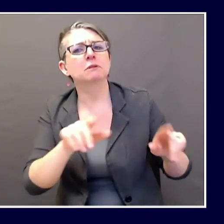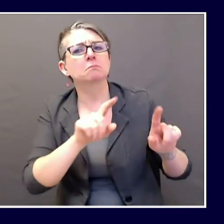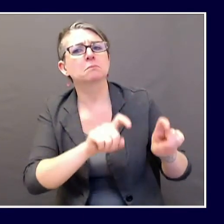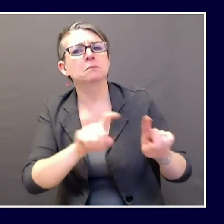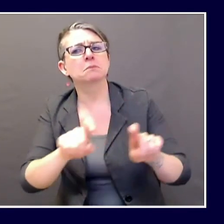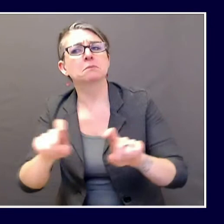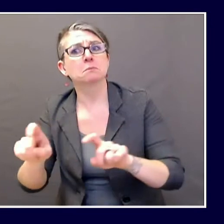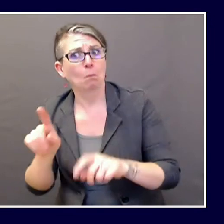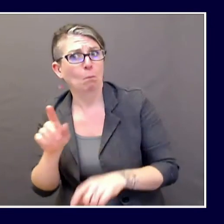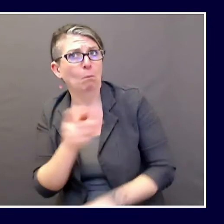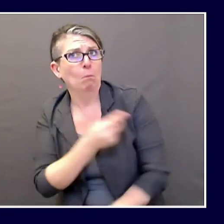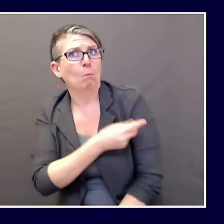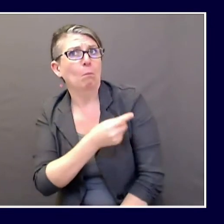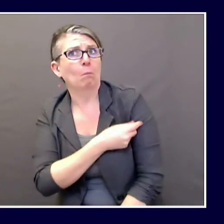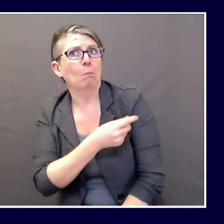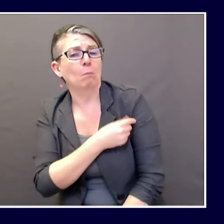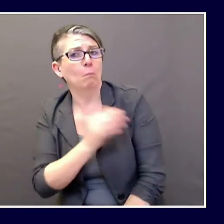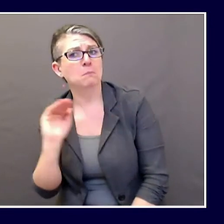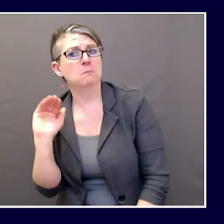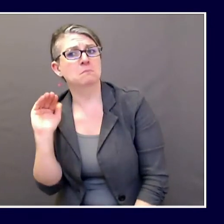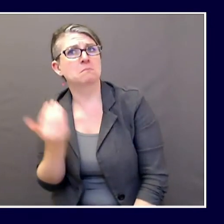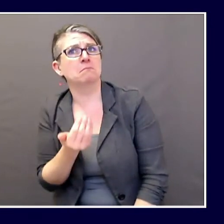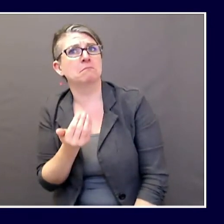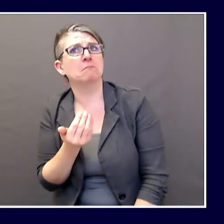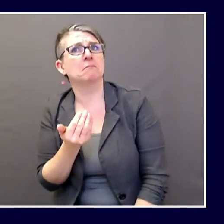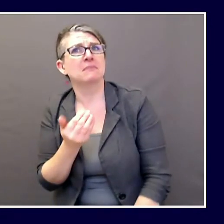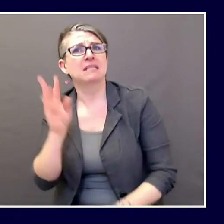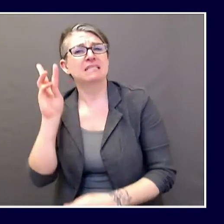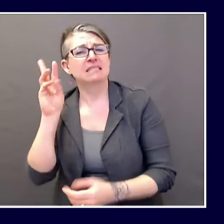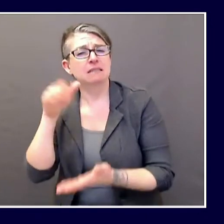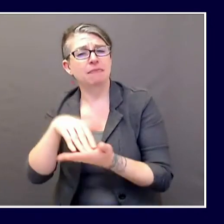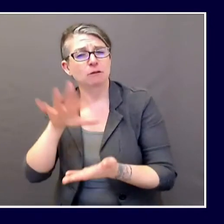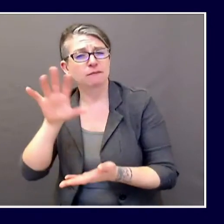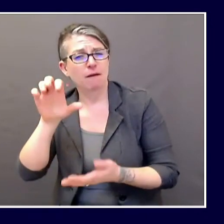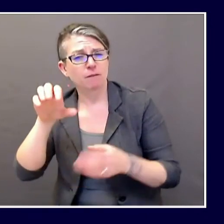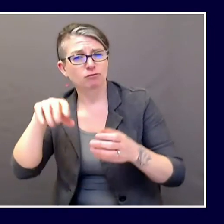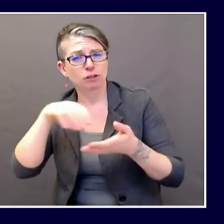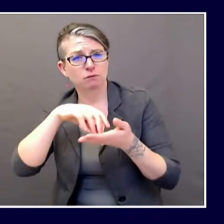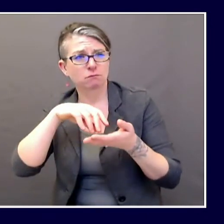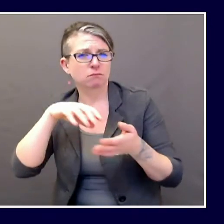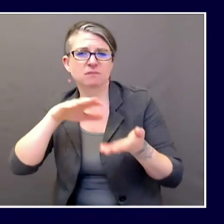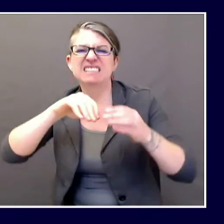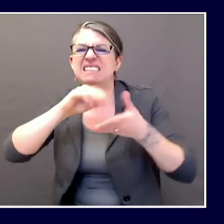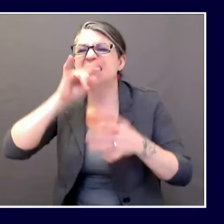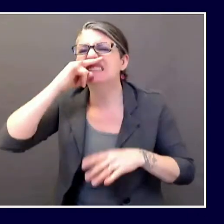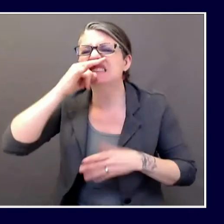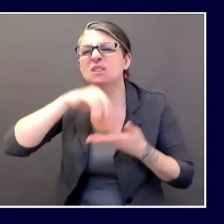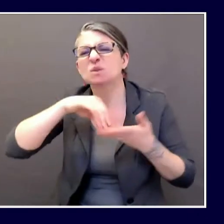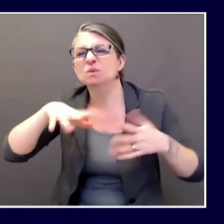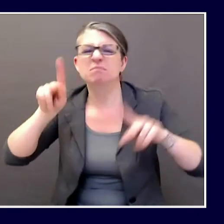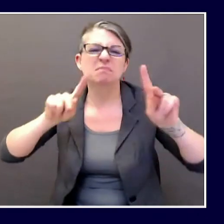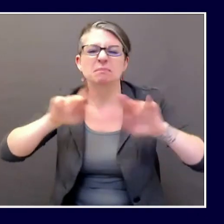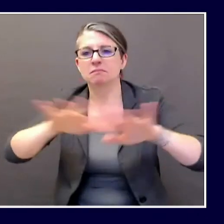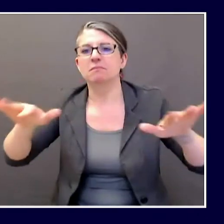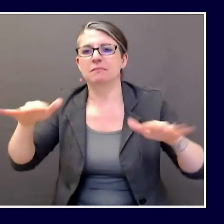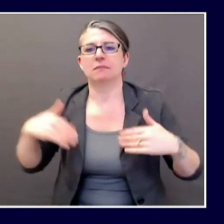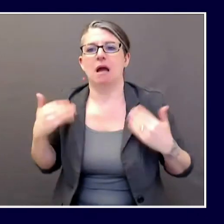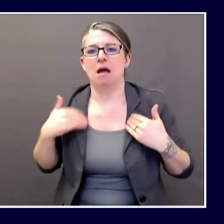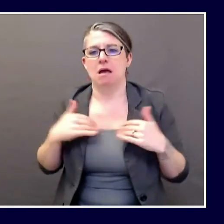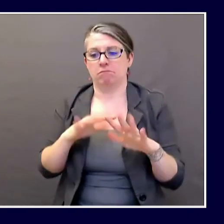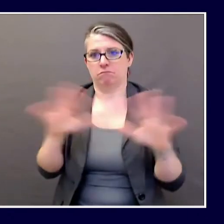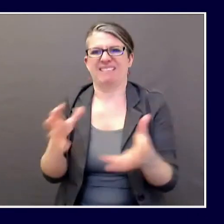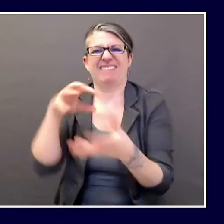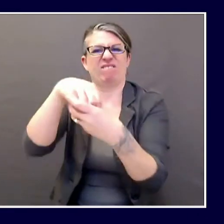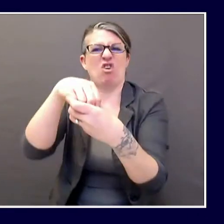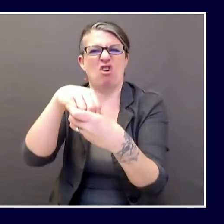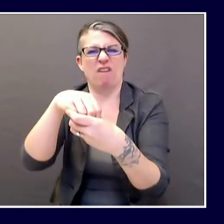taking part. I don't know if you are privy to this information or you get this information, but are there any children in Maine that are part of this